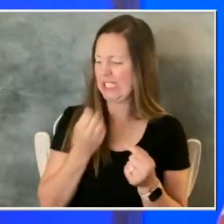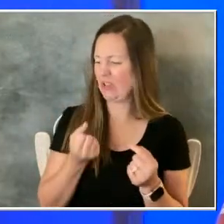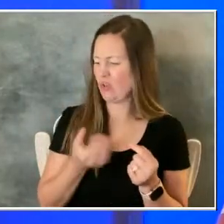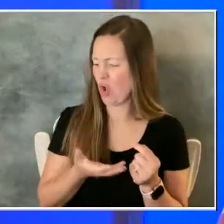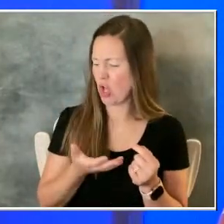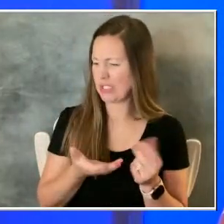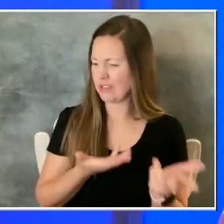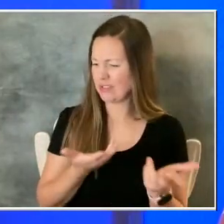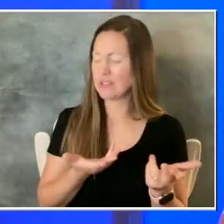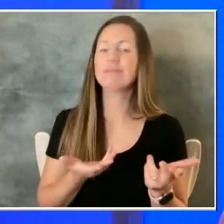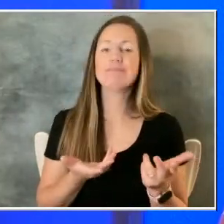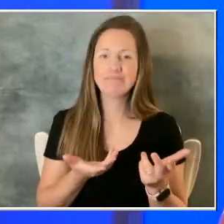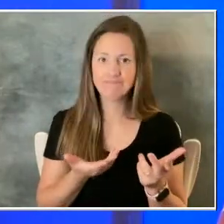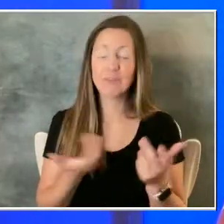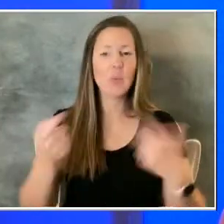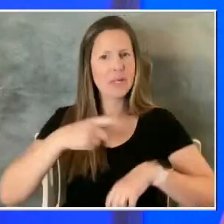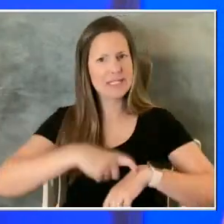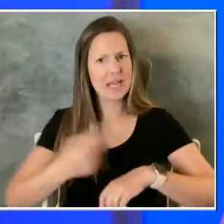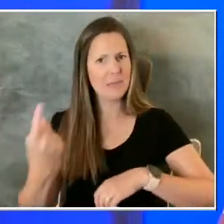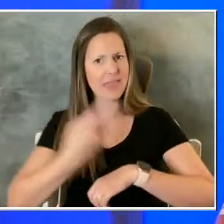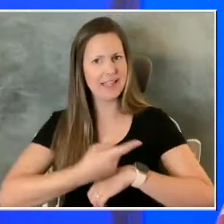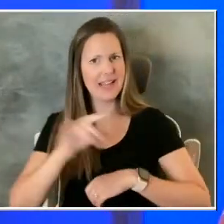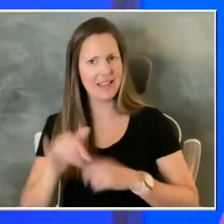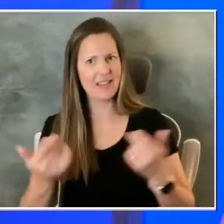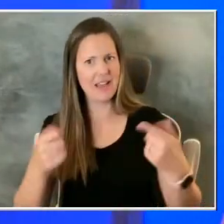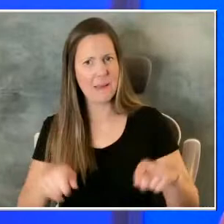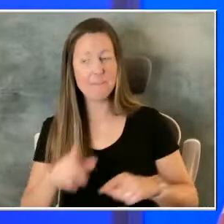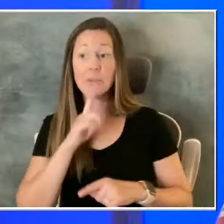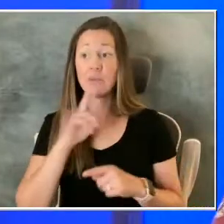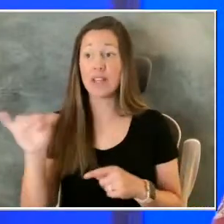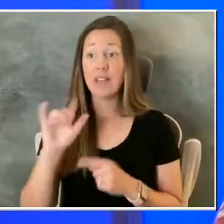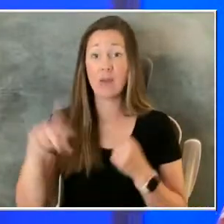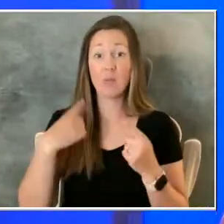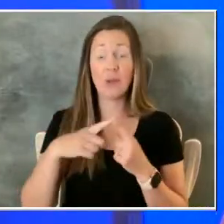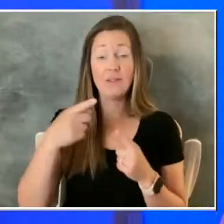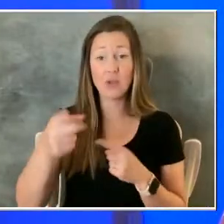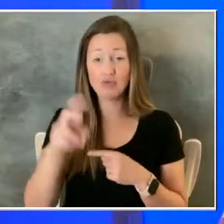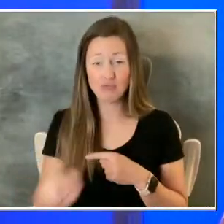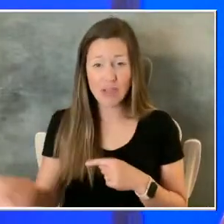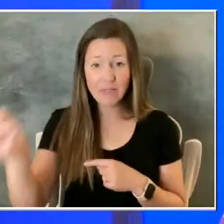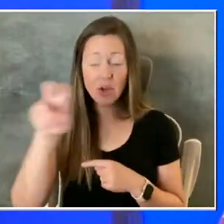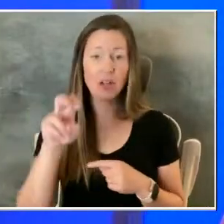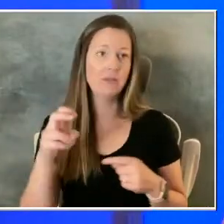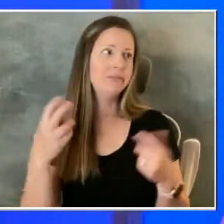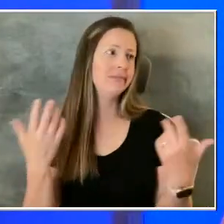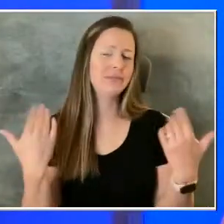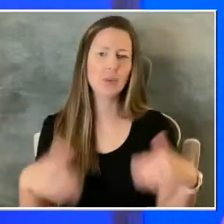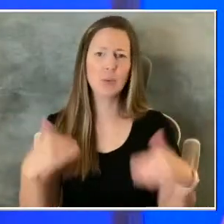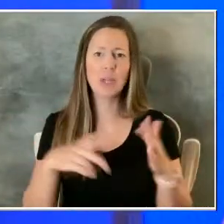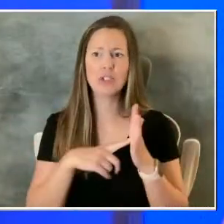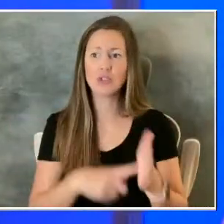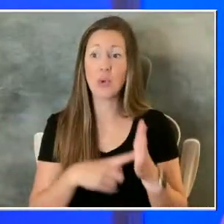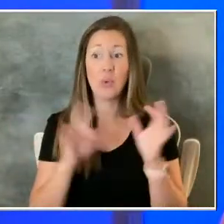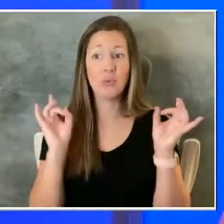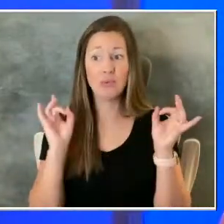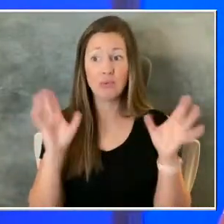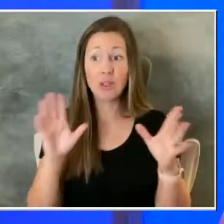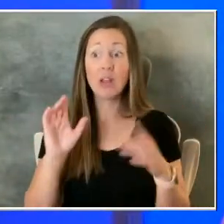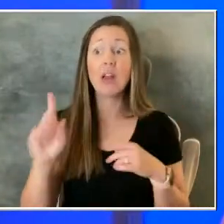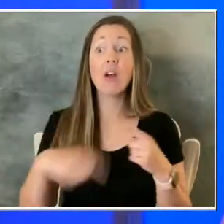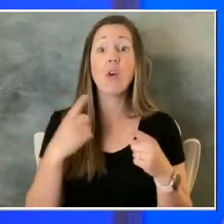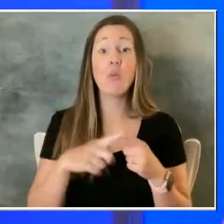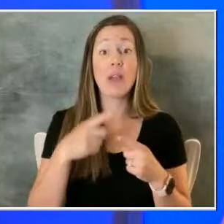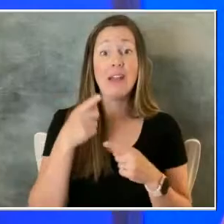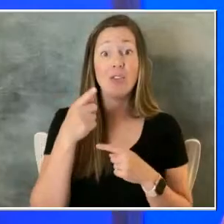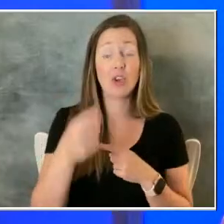what time of the day did I do that? And like when you travel, oh my gosh, it shows how terrible. When you're not active and moving, your